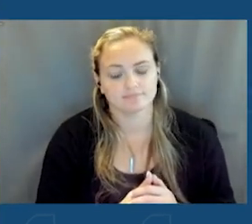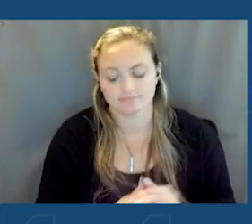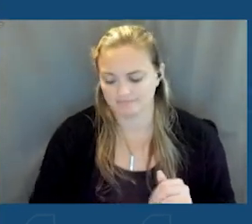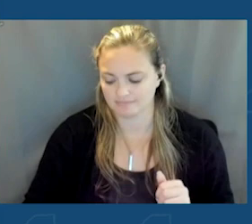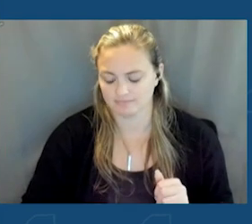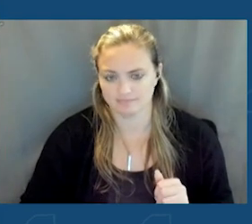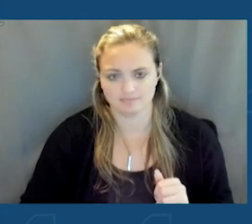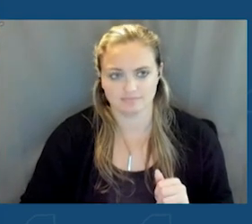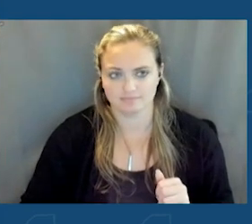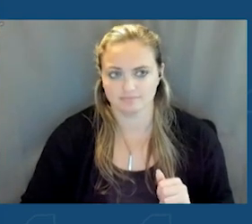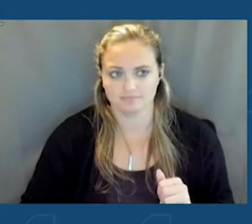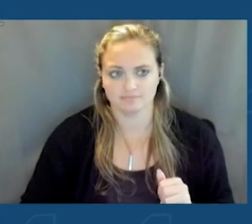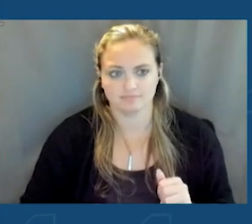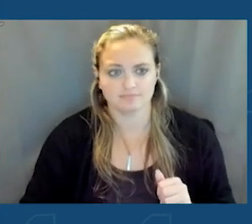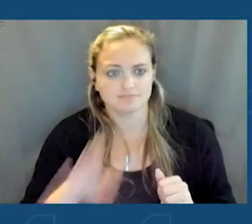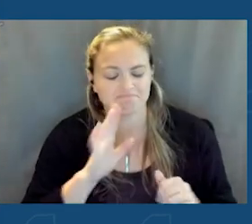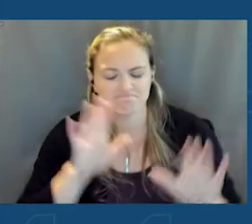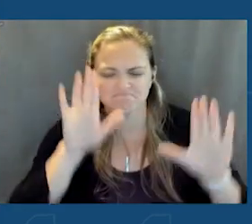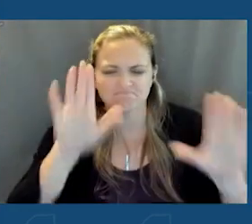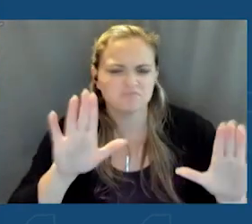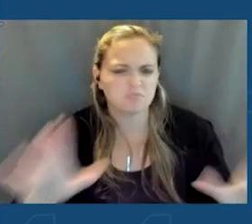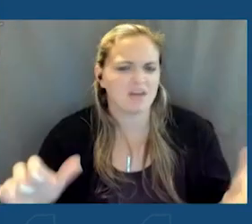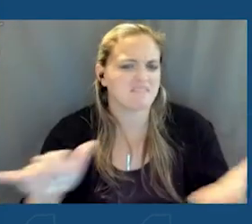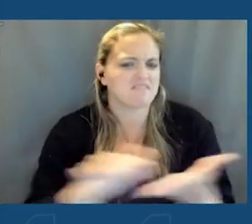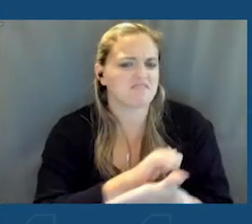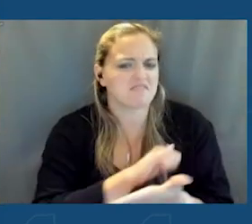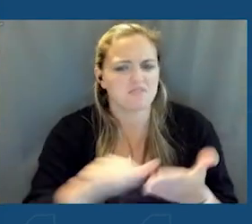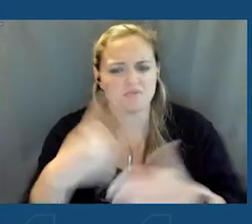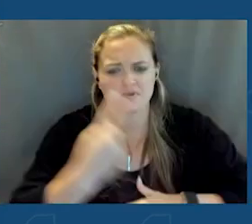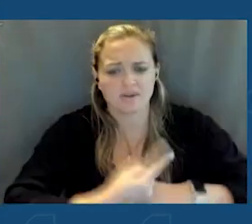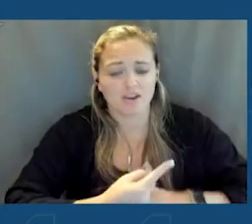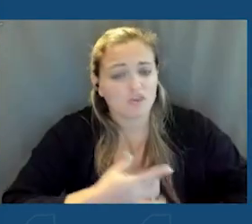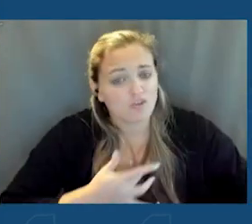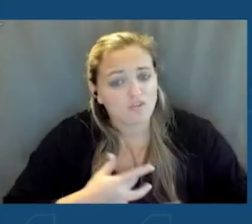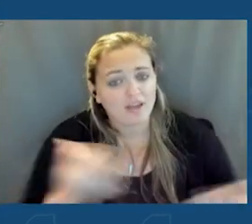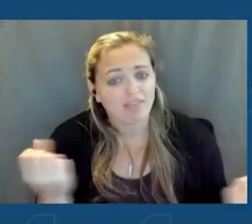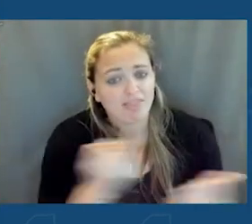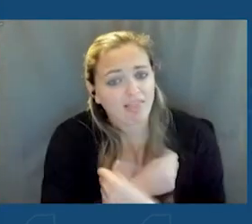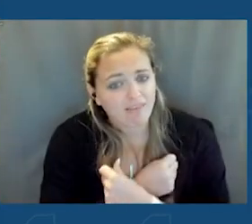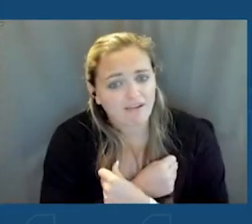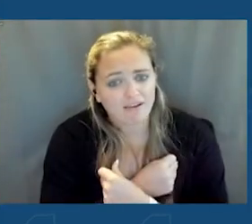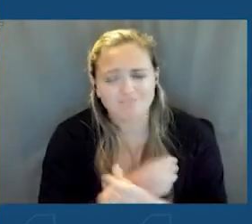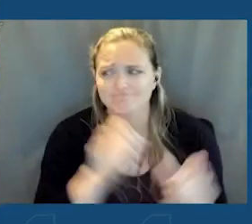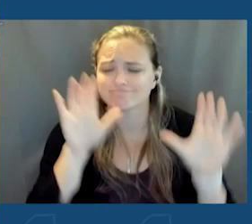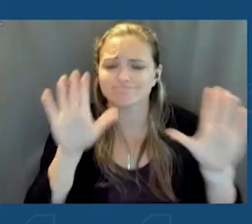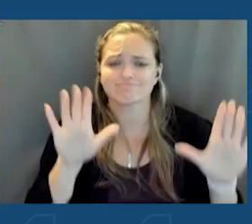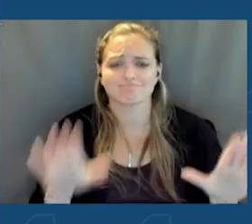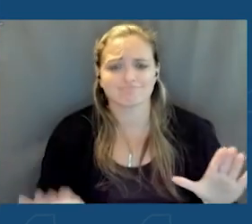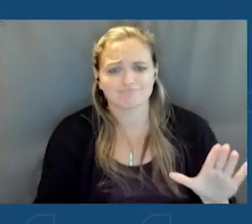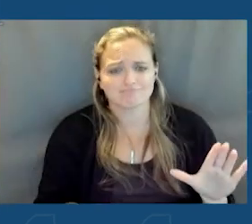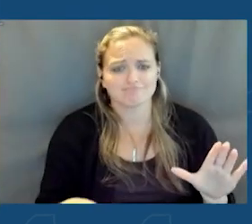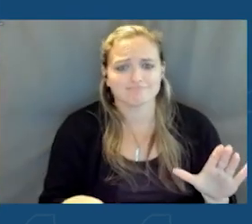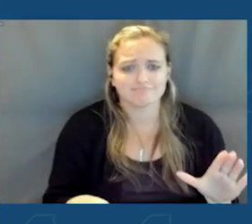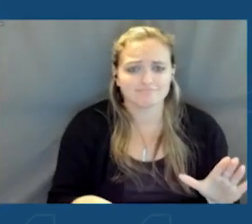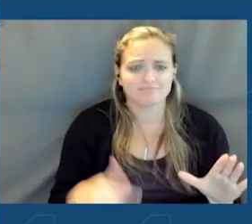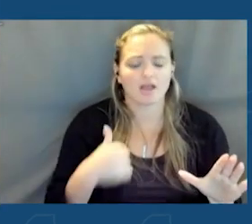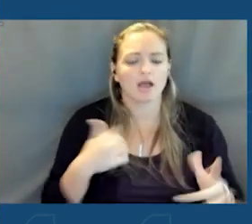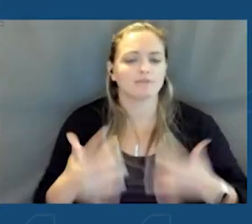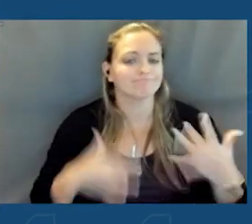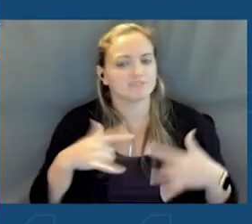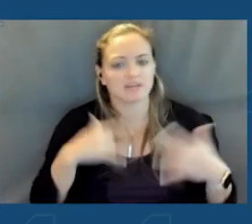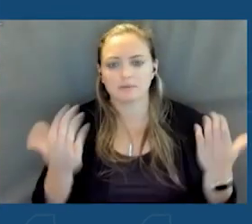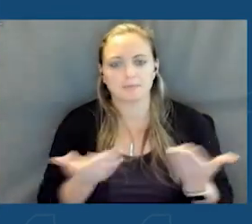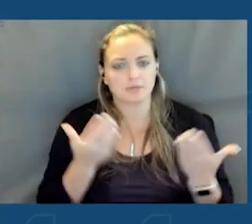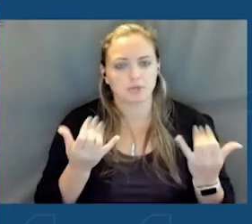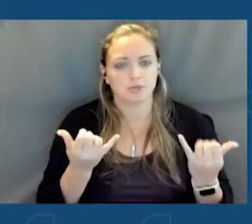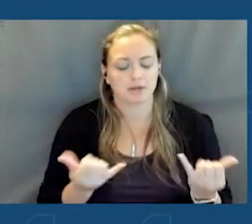Essential, spectacular New York day. Are we feeling the love? This is spectacular. I am so delighted to be here